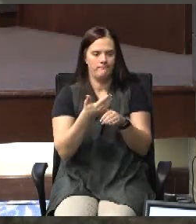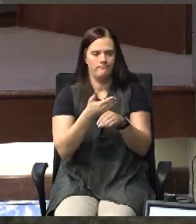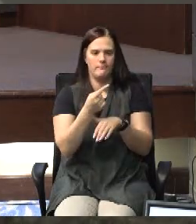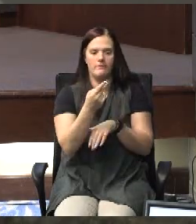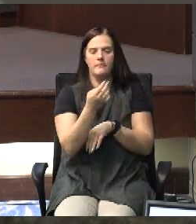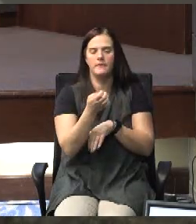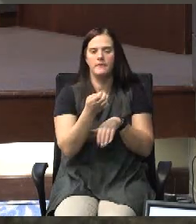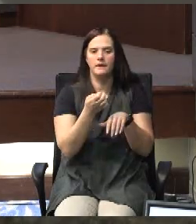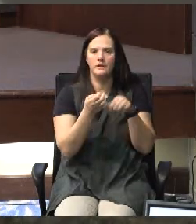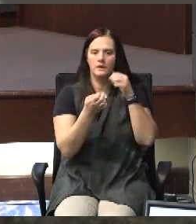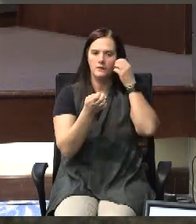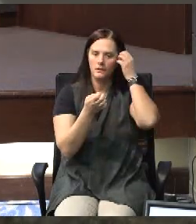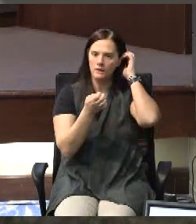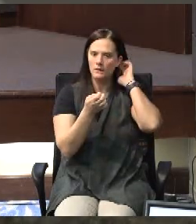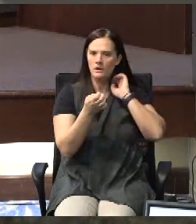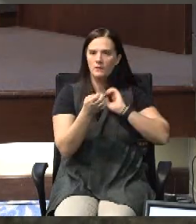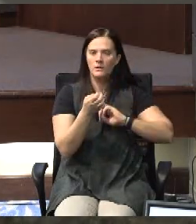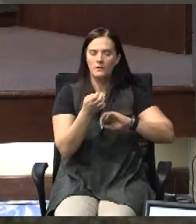the